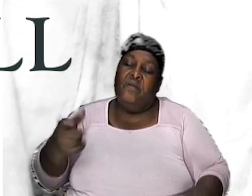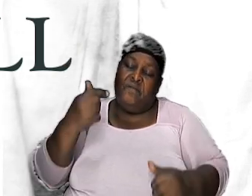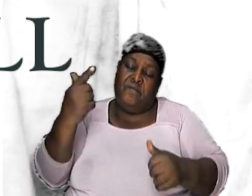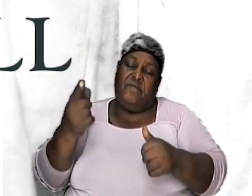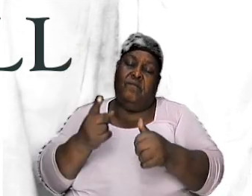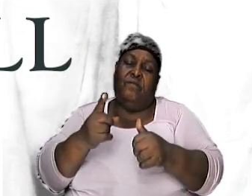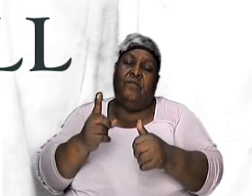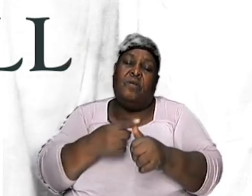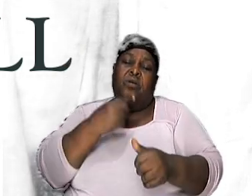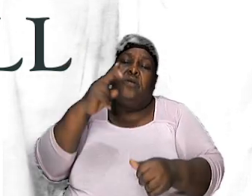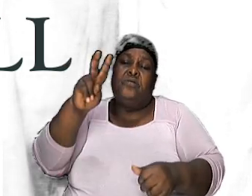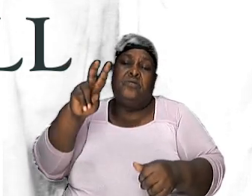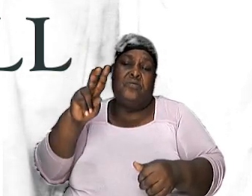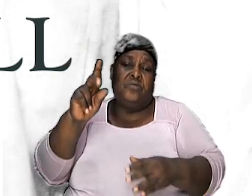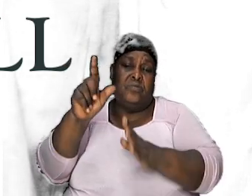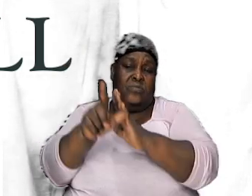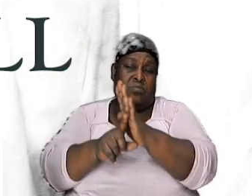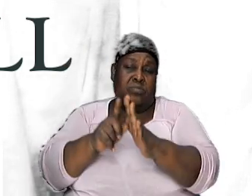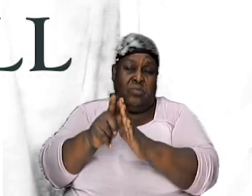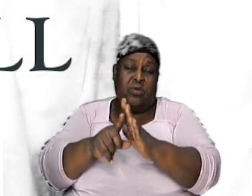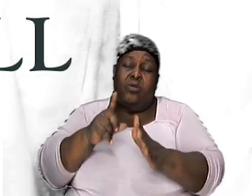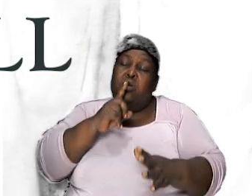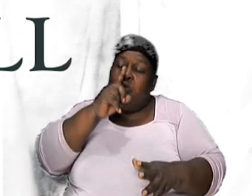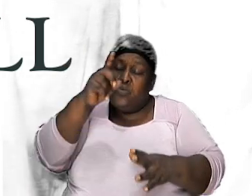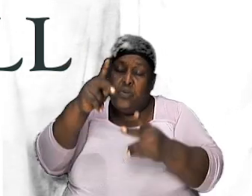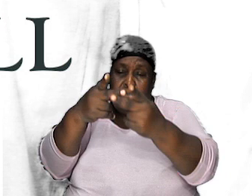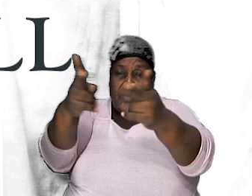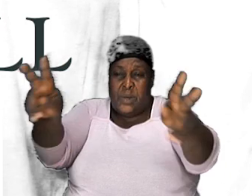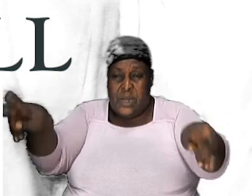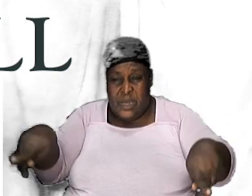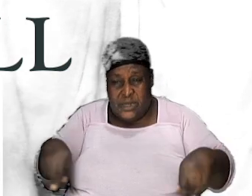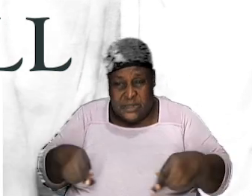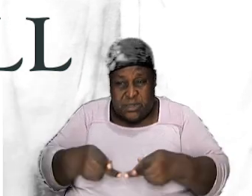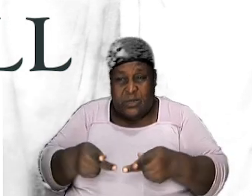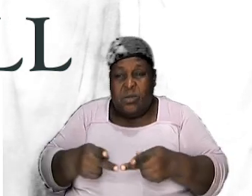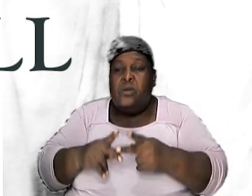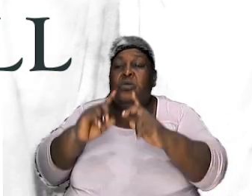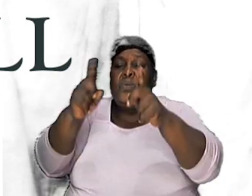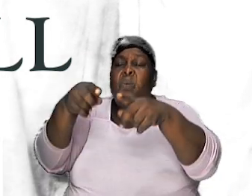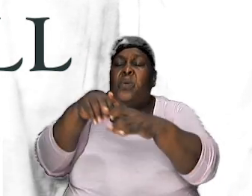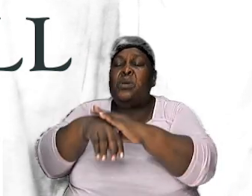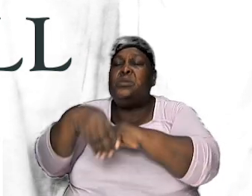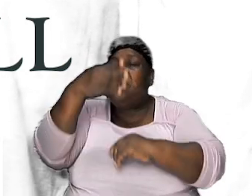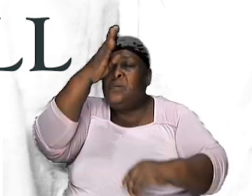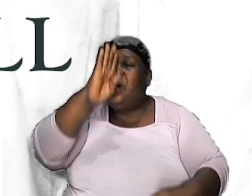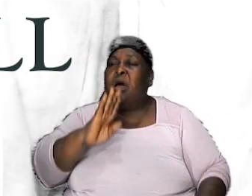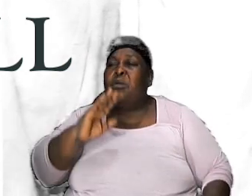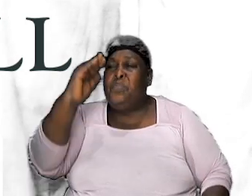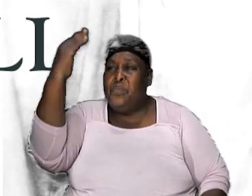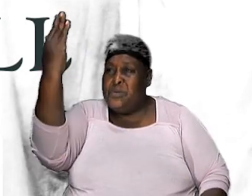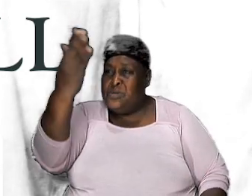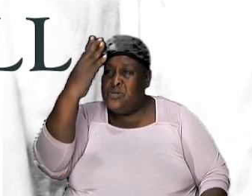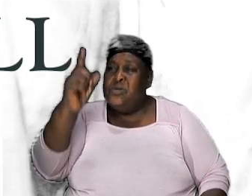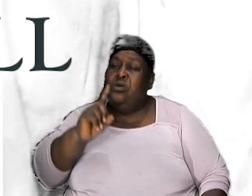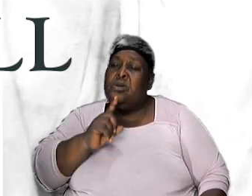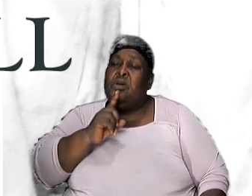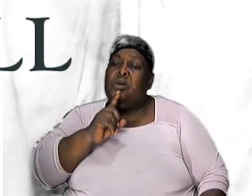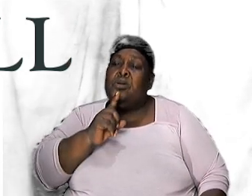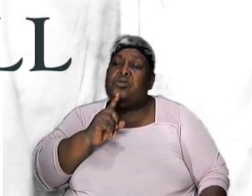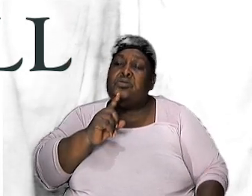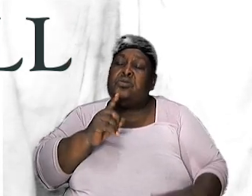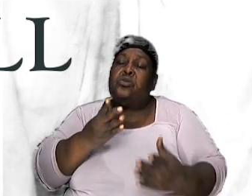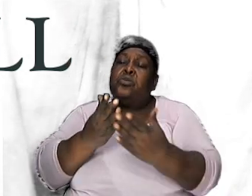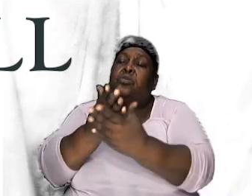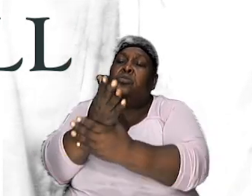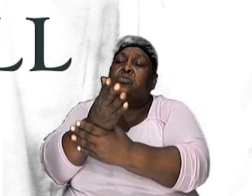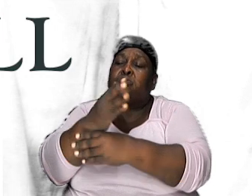lessons that the true place to get into worship, the true place to get into the presence of God is through worship. Amen.